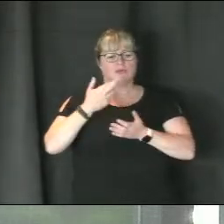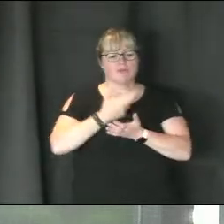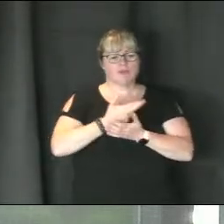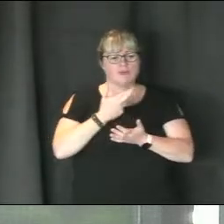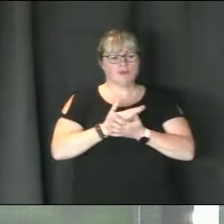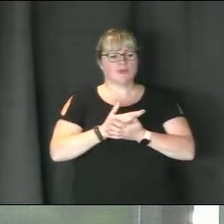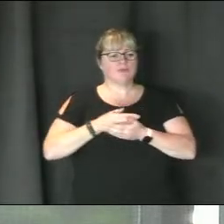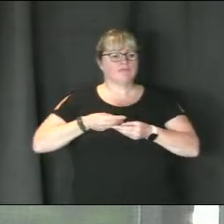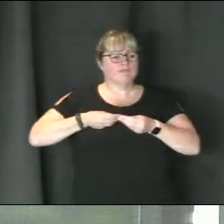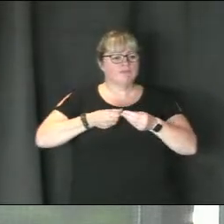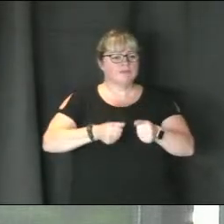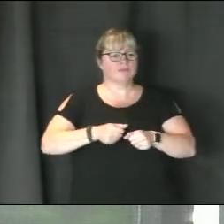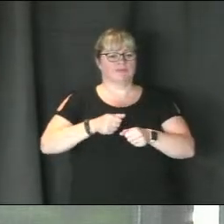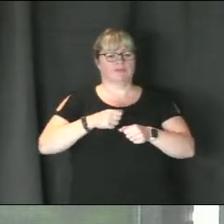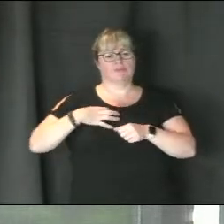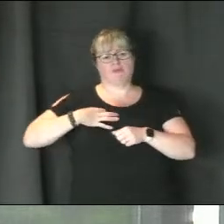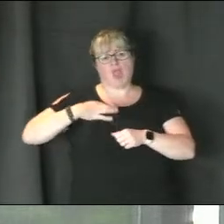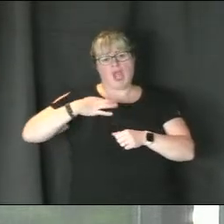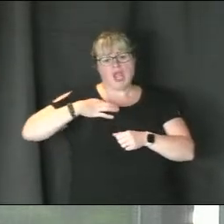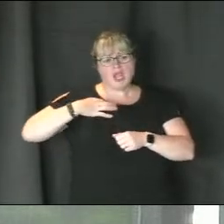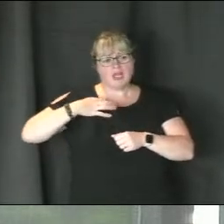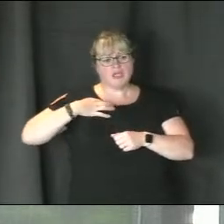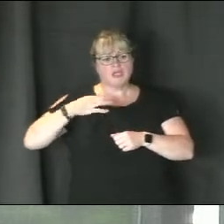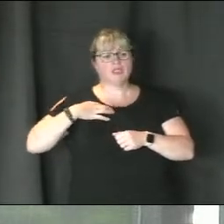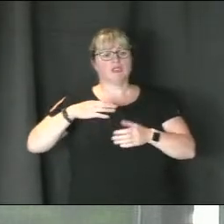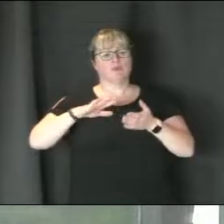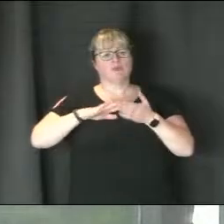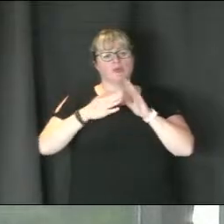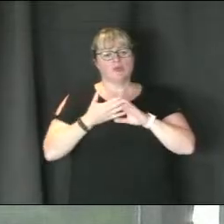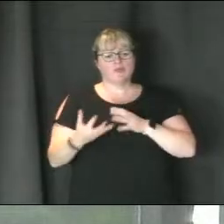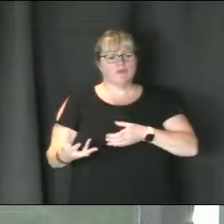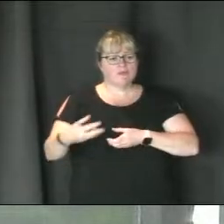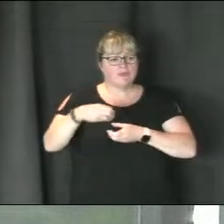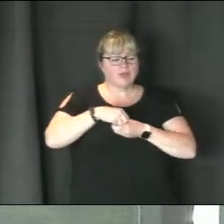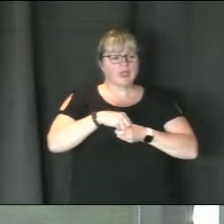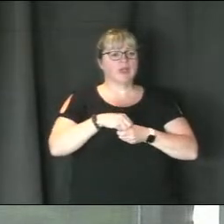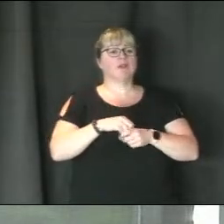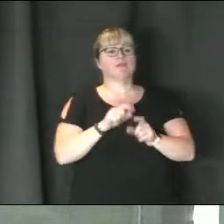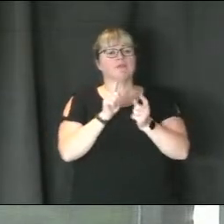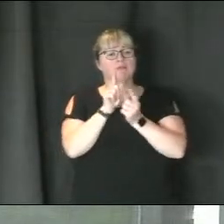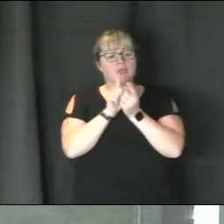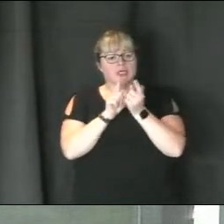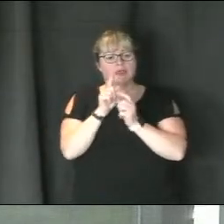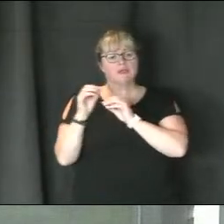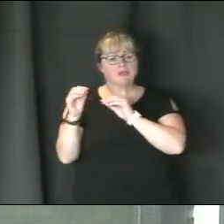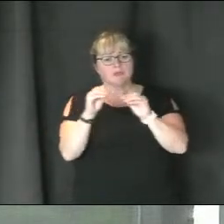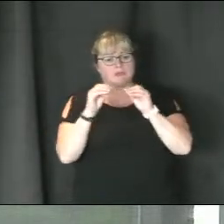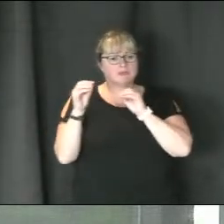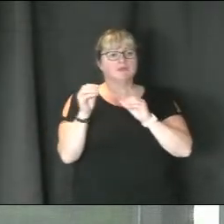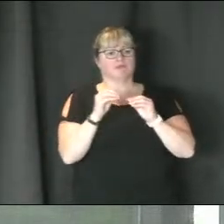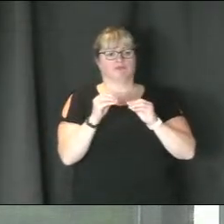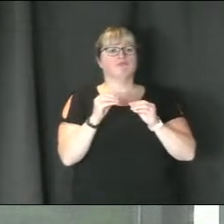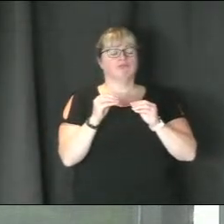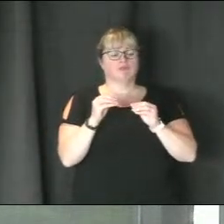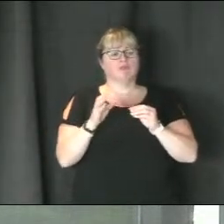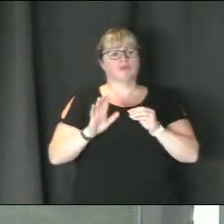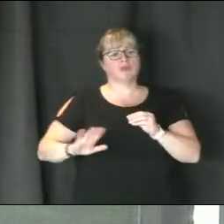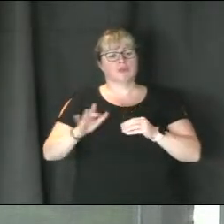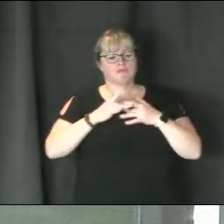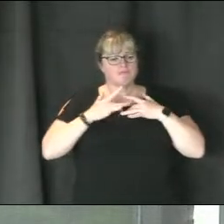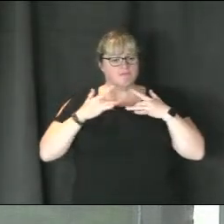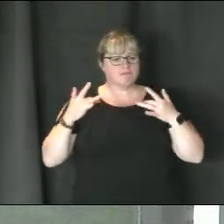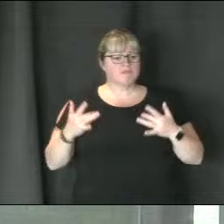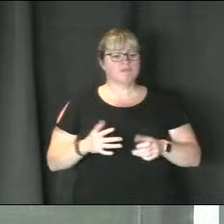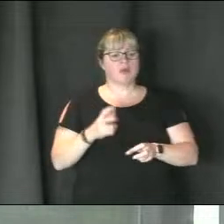difference. Through volunteer work, community engagement, mentoring, and so much more, their passion